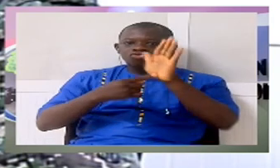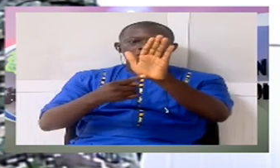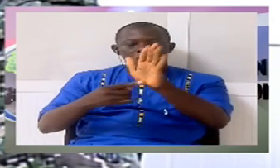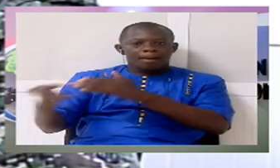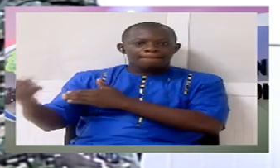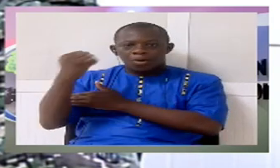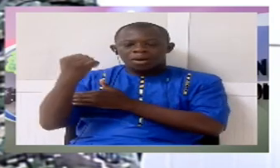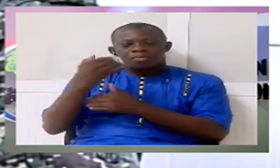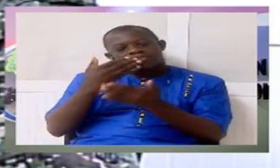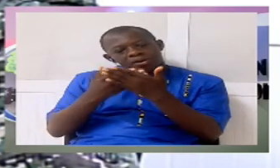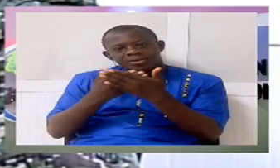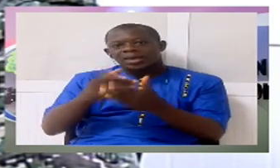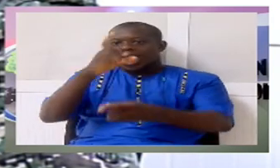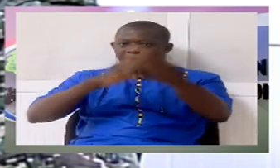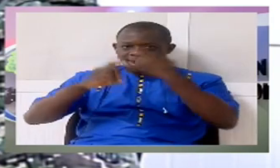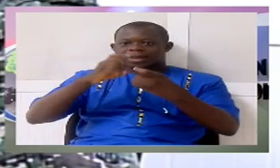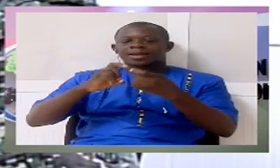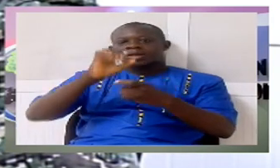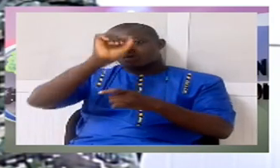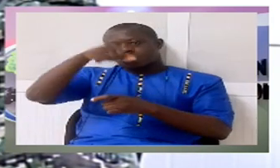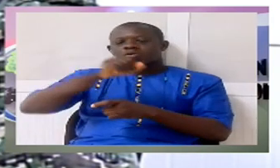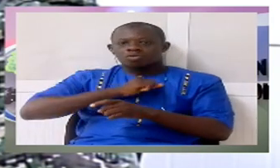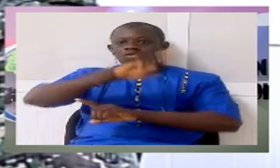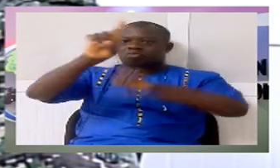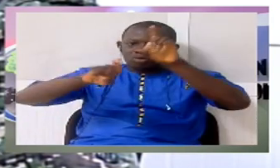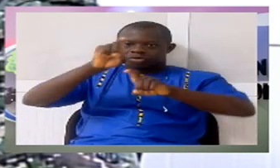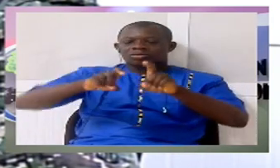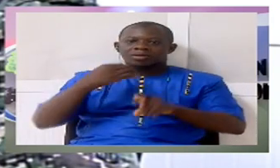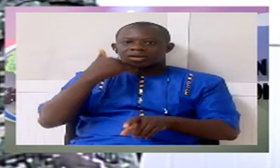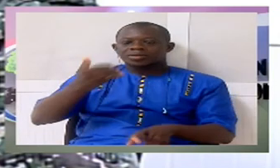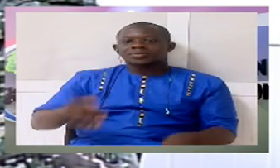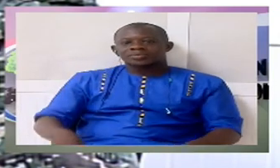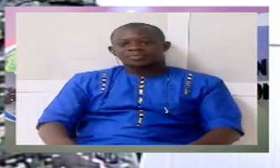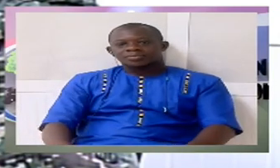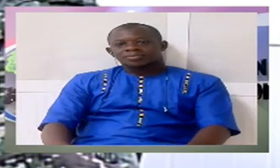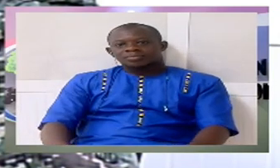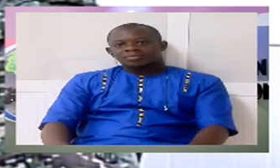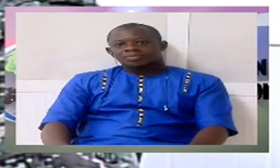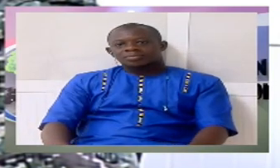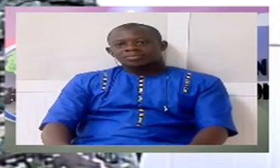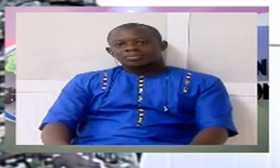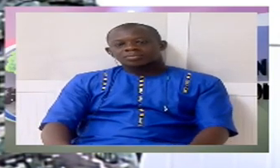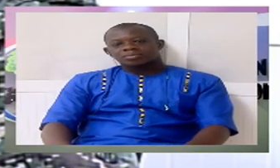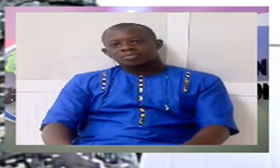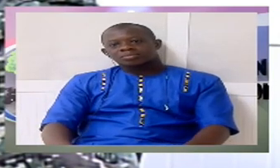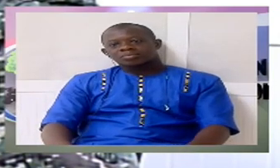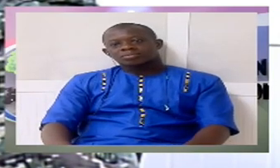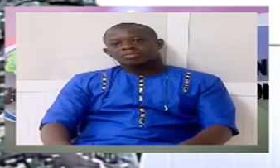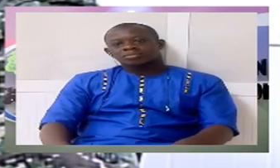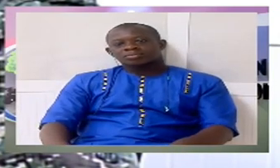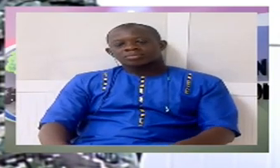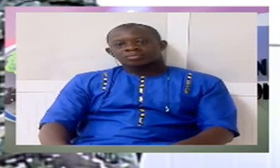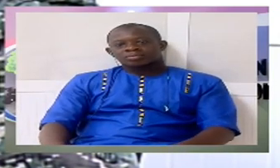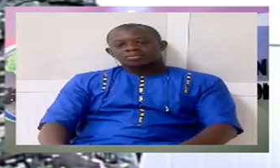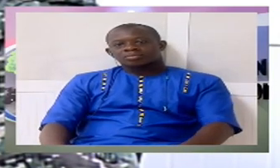That's all. Ba la nga repeat am. I don't understand. Could you repeat? Convoy bi dafa melni mom ci mbir nim dan ligéyé dal moy dafa dan